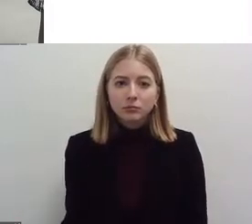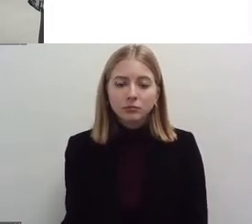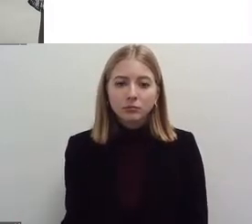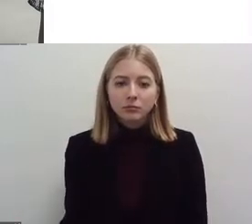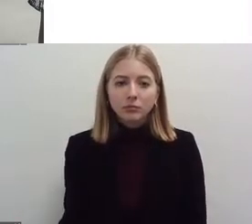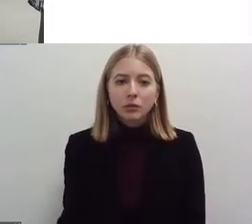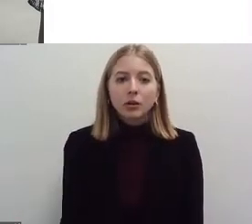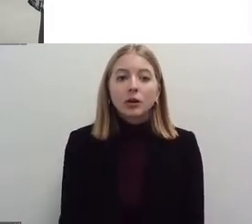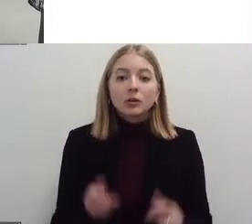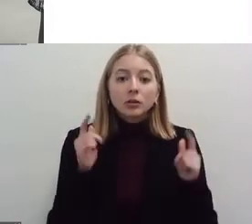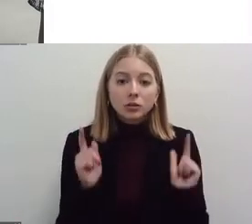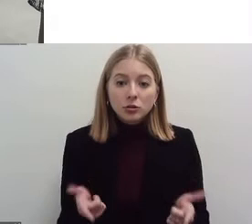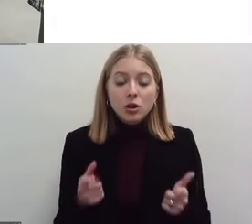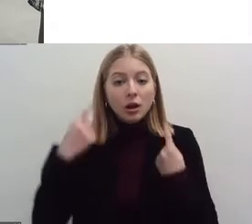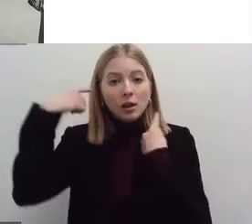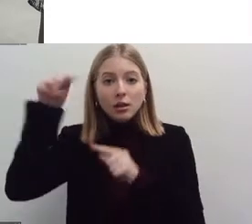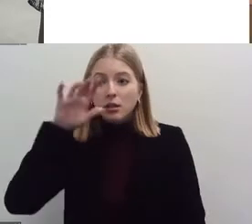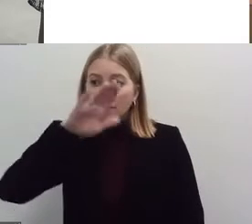involved.